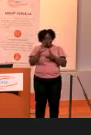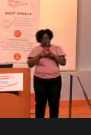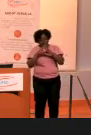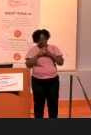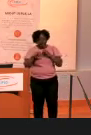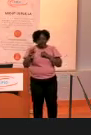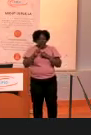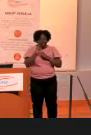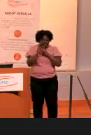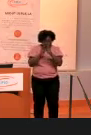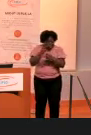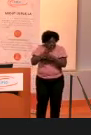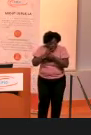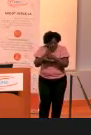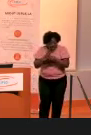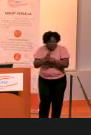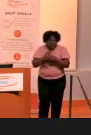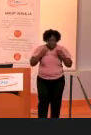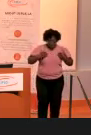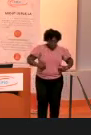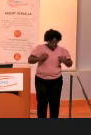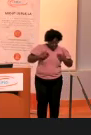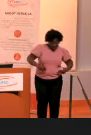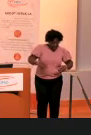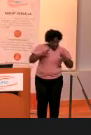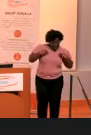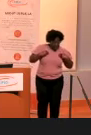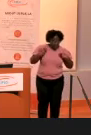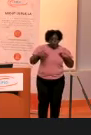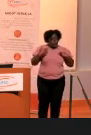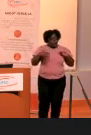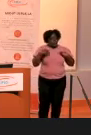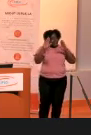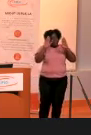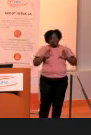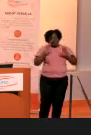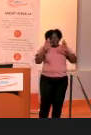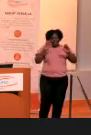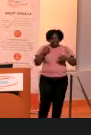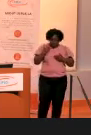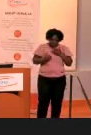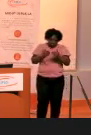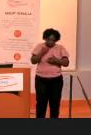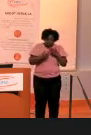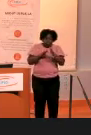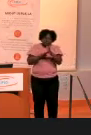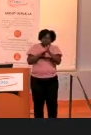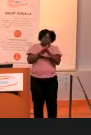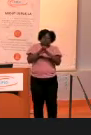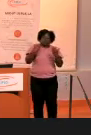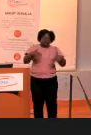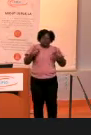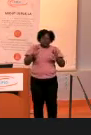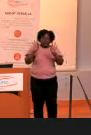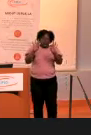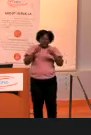were terrific and that patients responded rapidly and continued to be doing well. So it seemed to be, at least